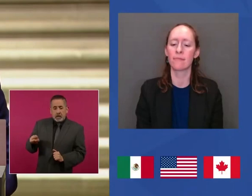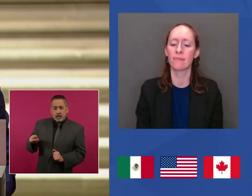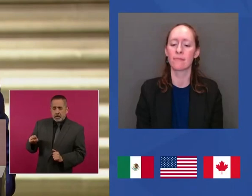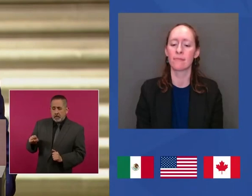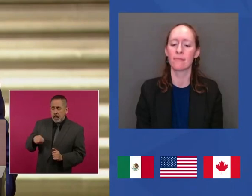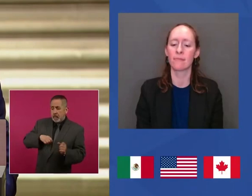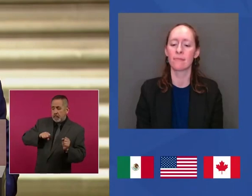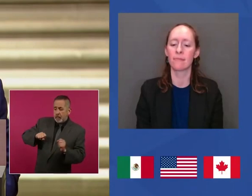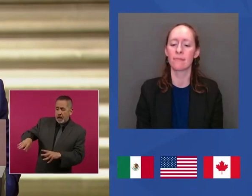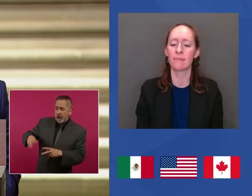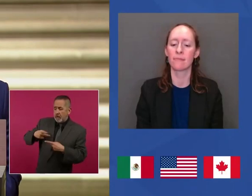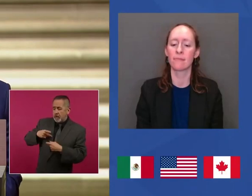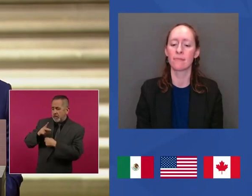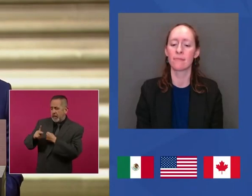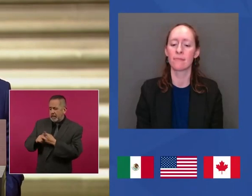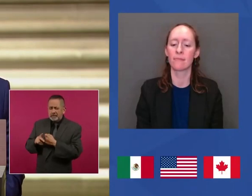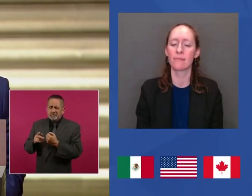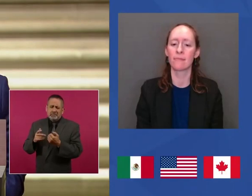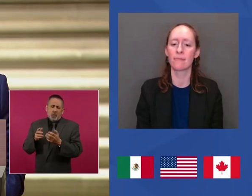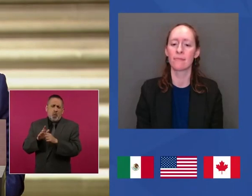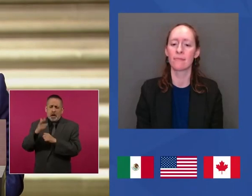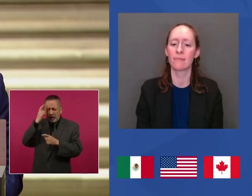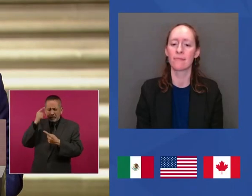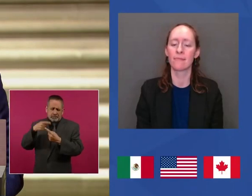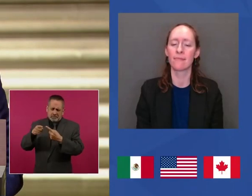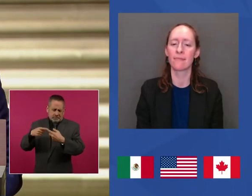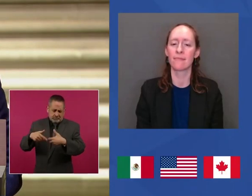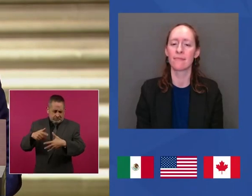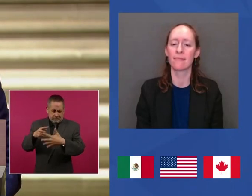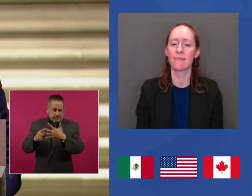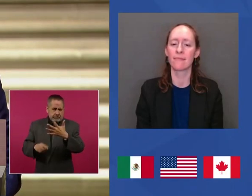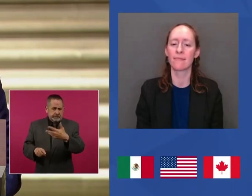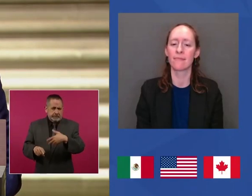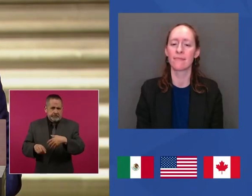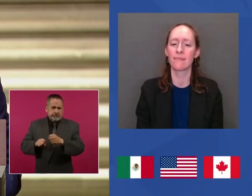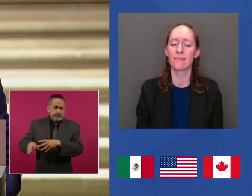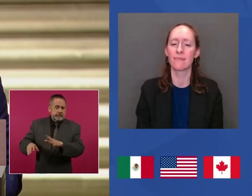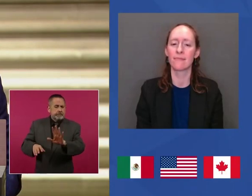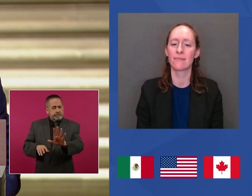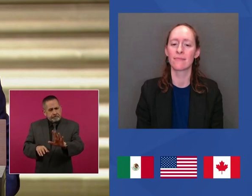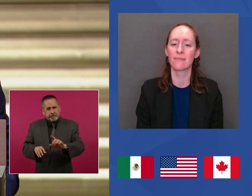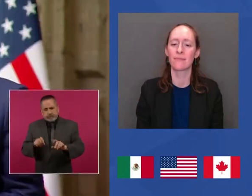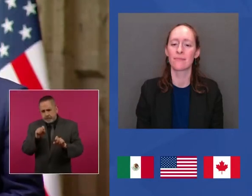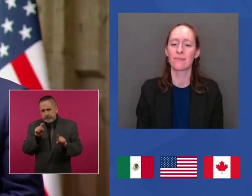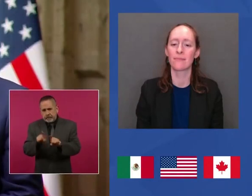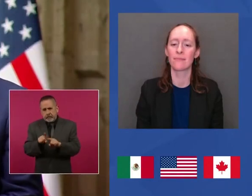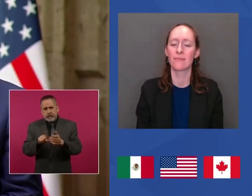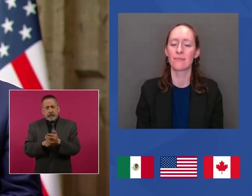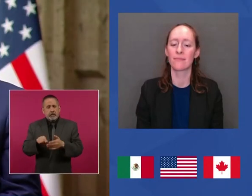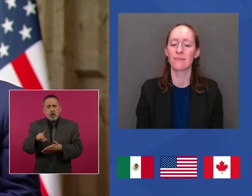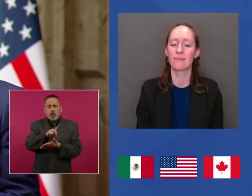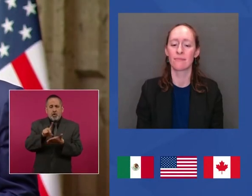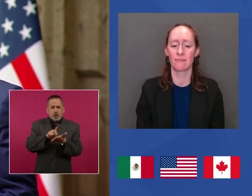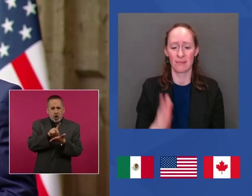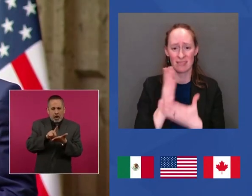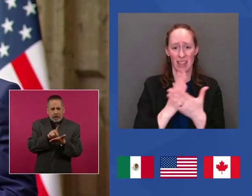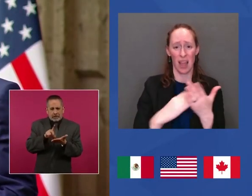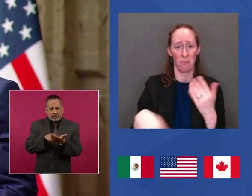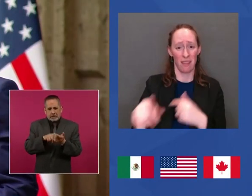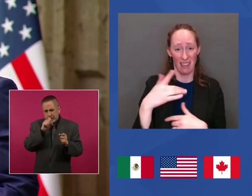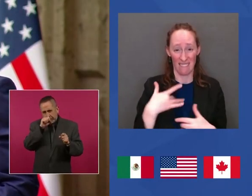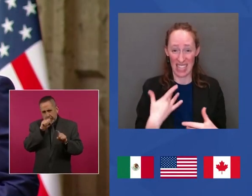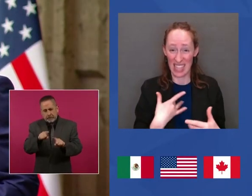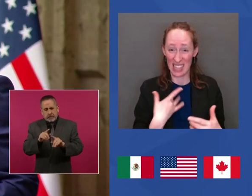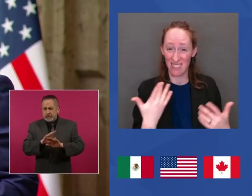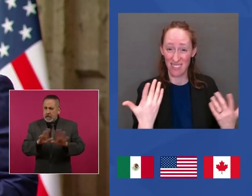the places where people being pushed or are being pushed to leave their towns, their place of origin for many reasons. With drugs,